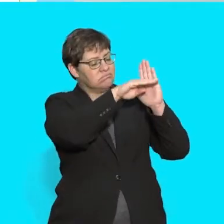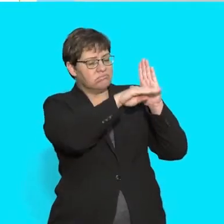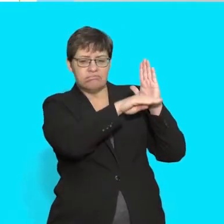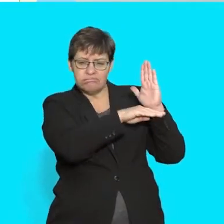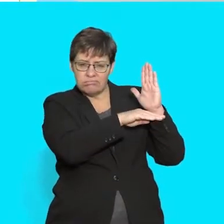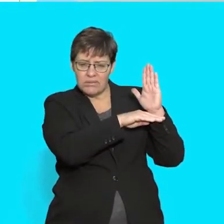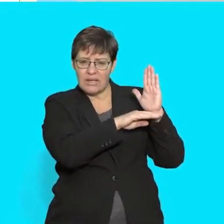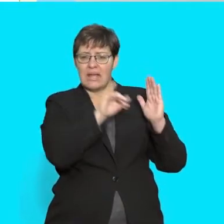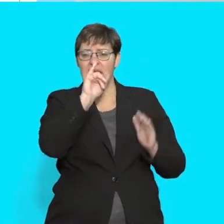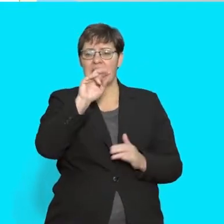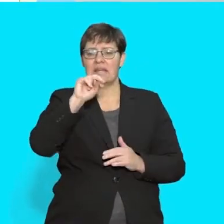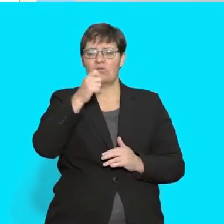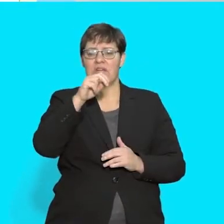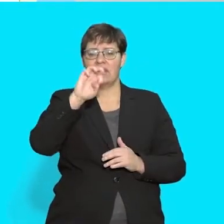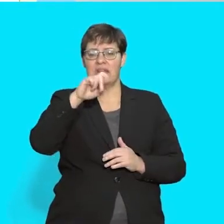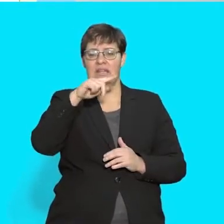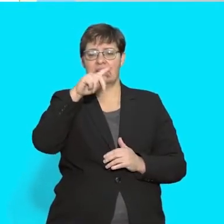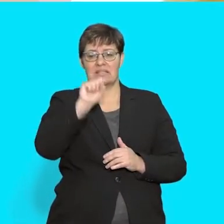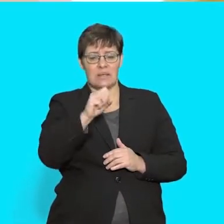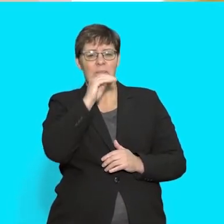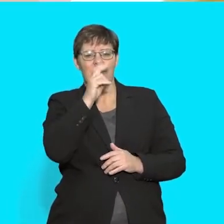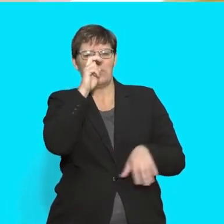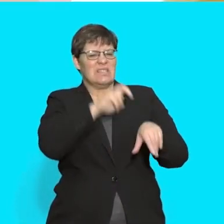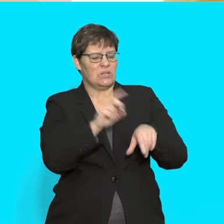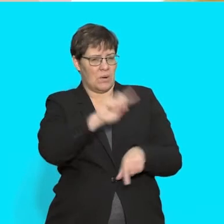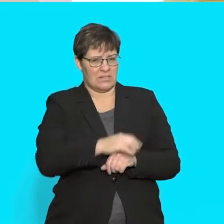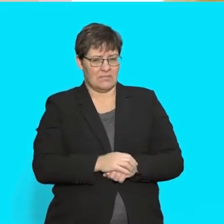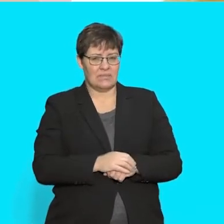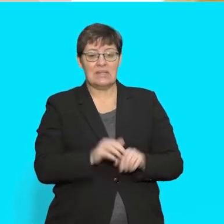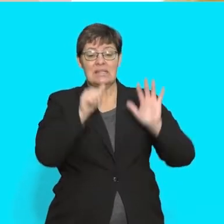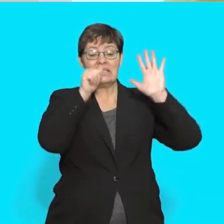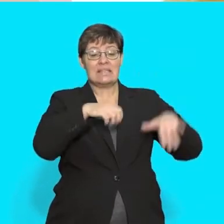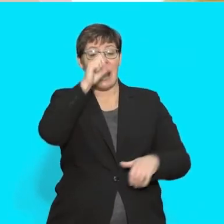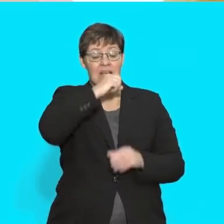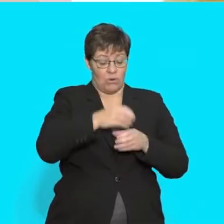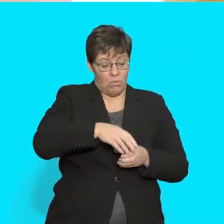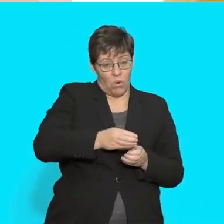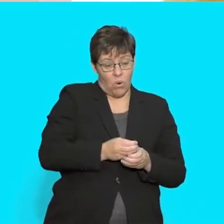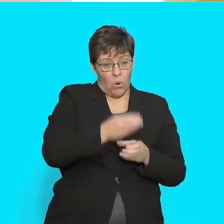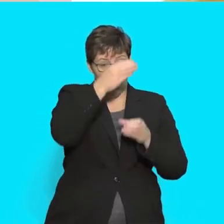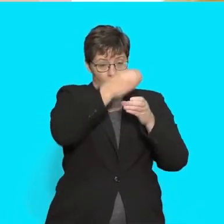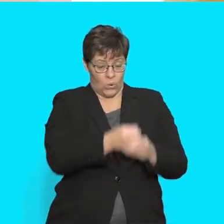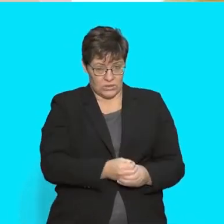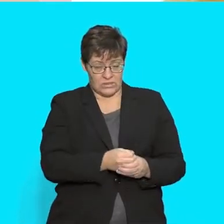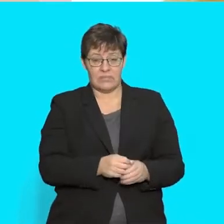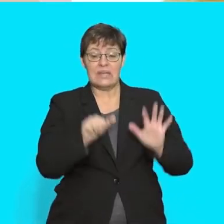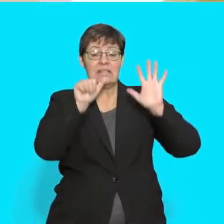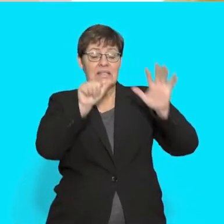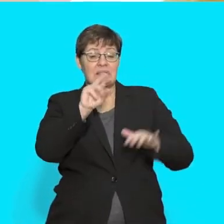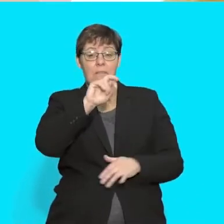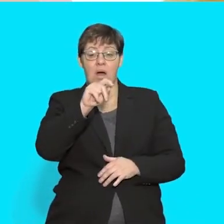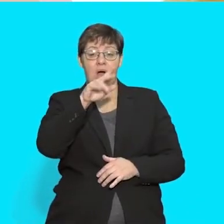we need. Let's start. 6 ice cream cones, 6 Marie